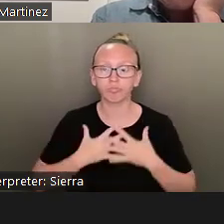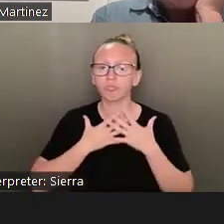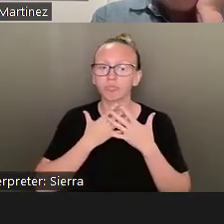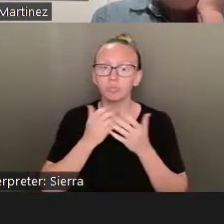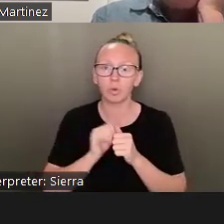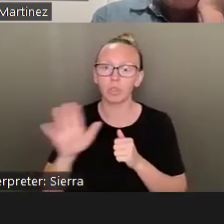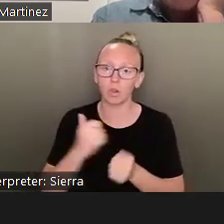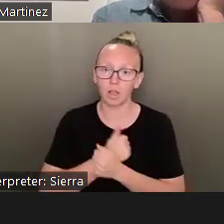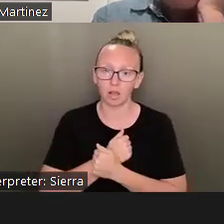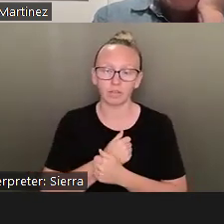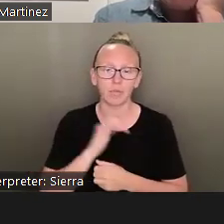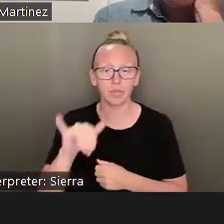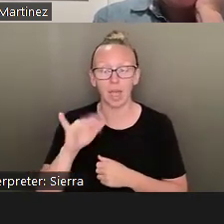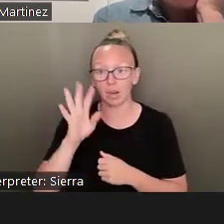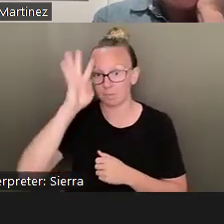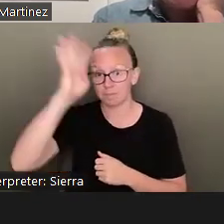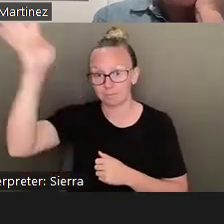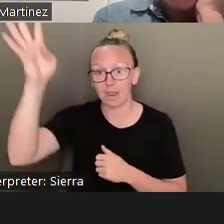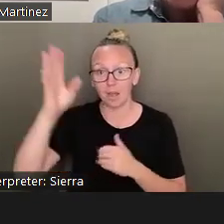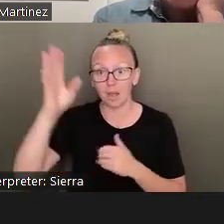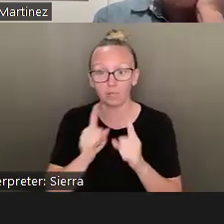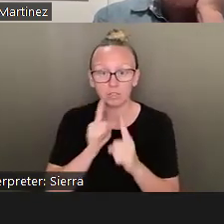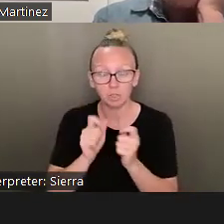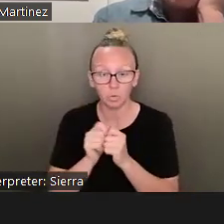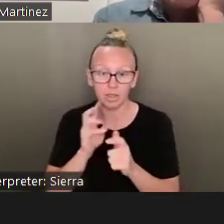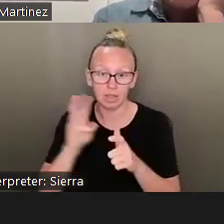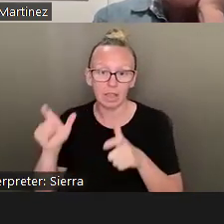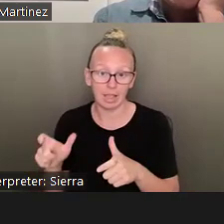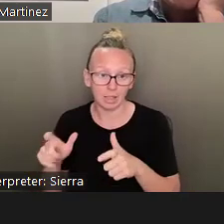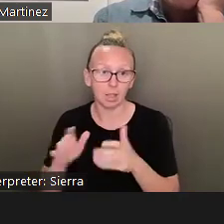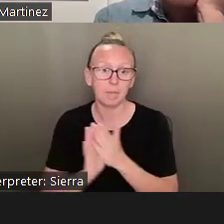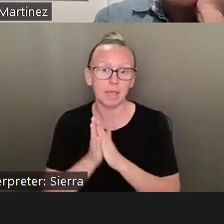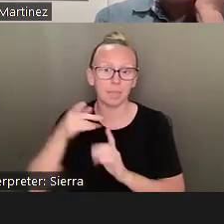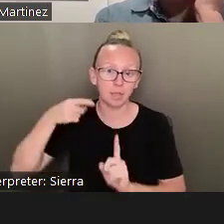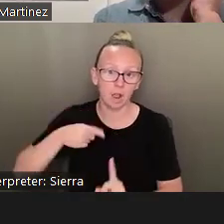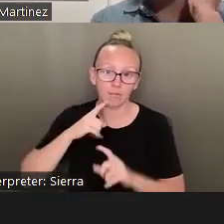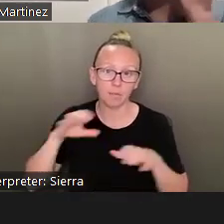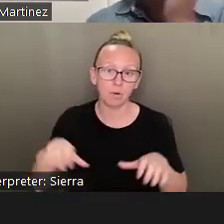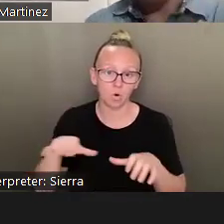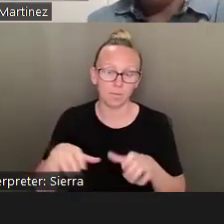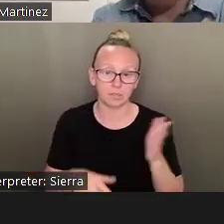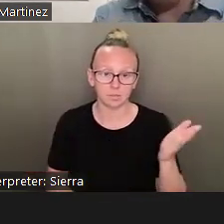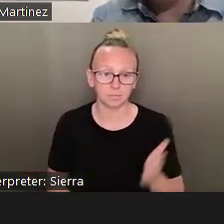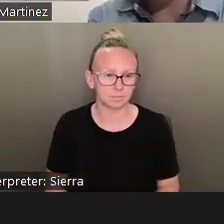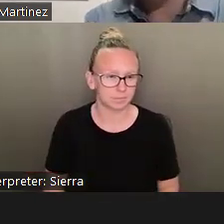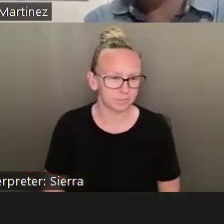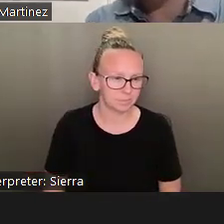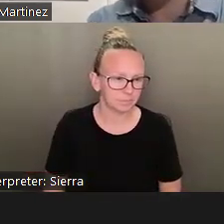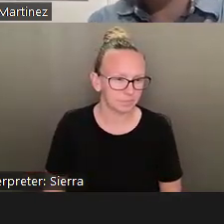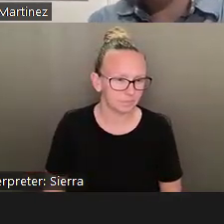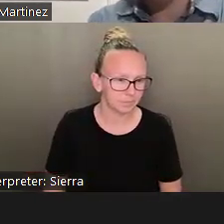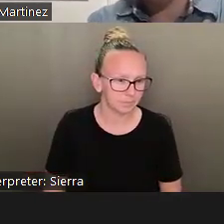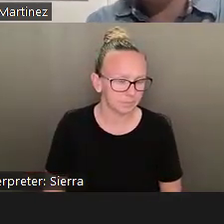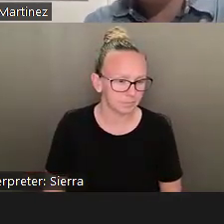And so this imagined conversation became the subject of a performance that was first yesterday. It was warmer